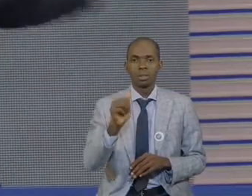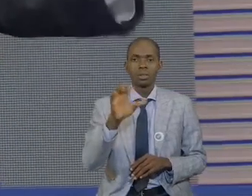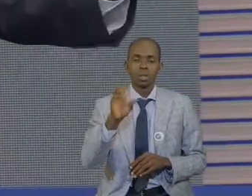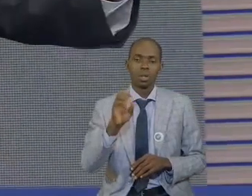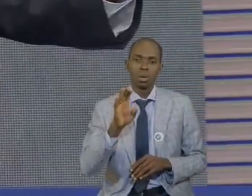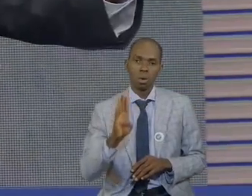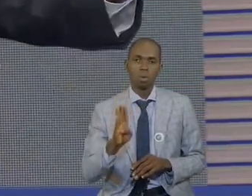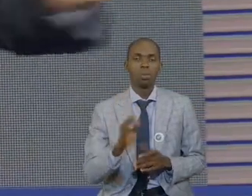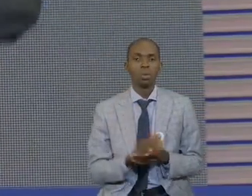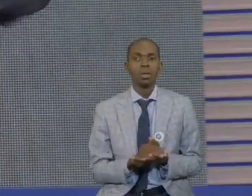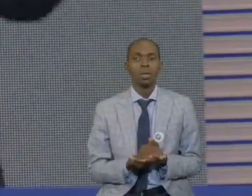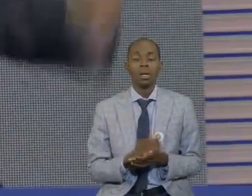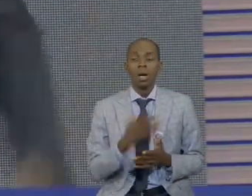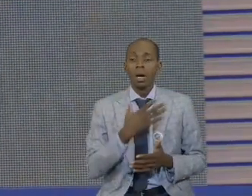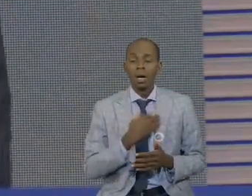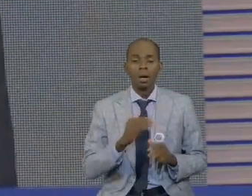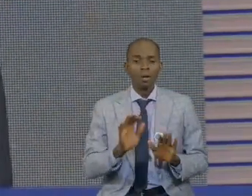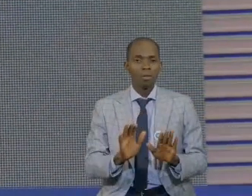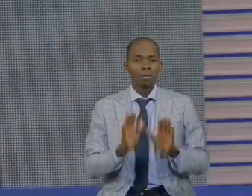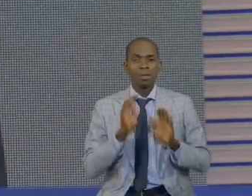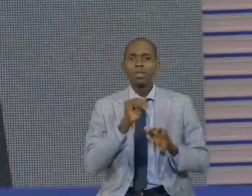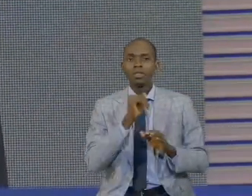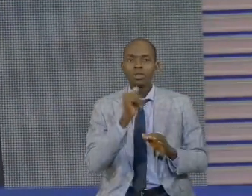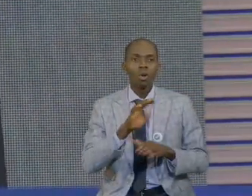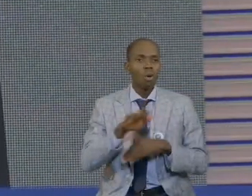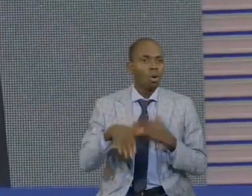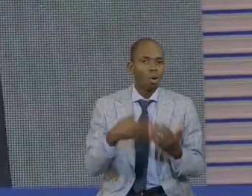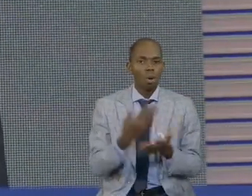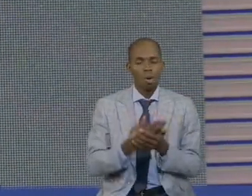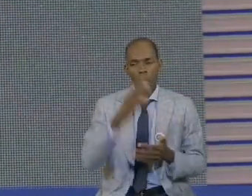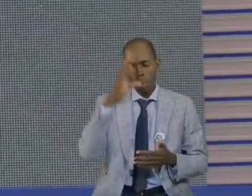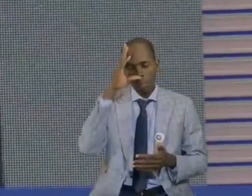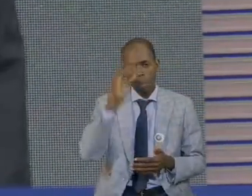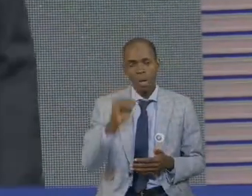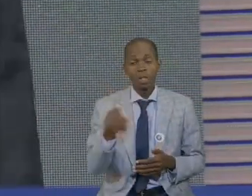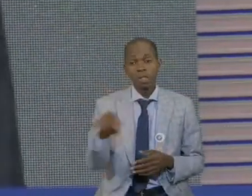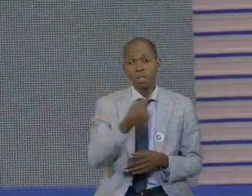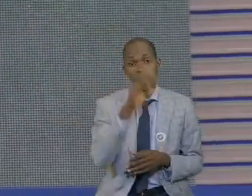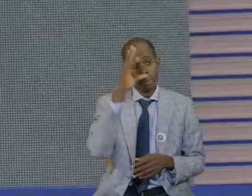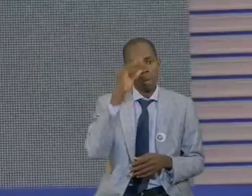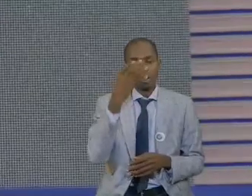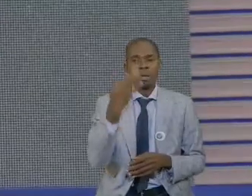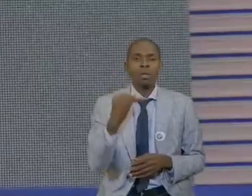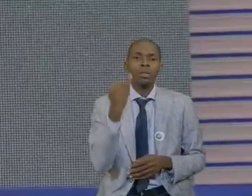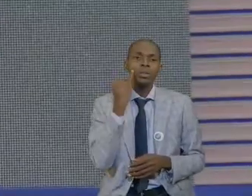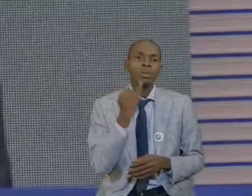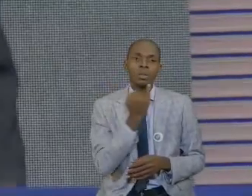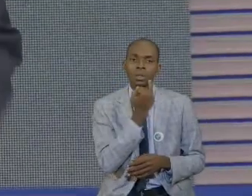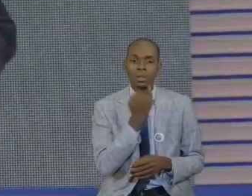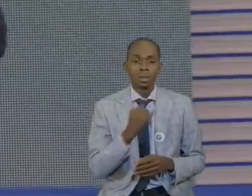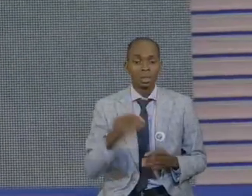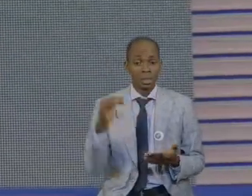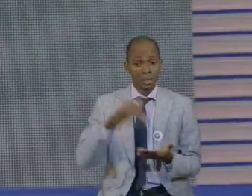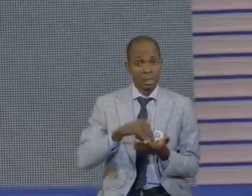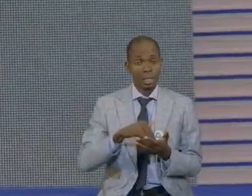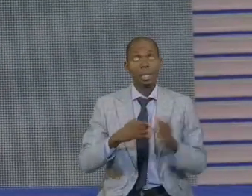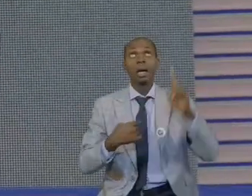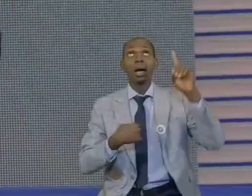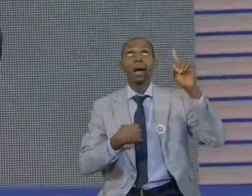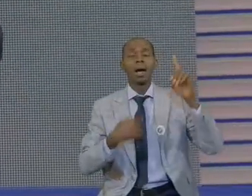And fear thou not, all men of Israel. Again, I will help thee,